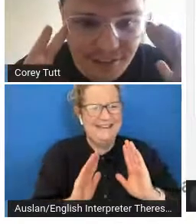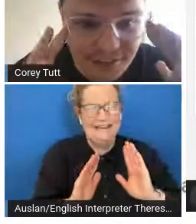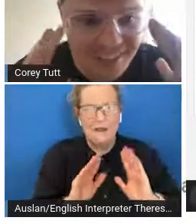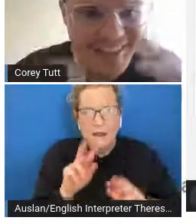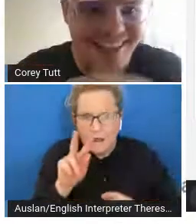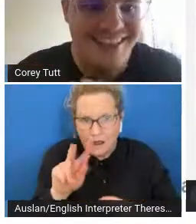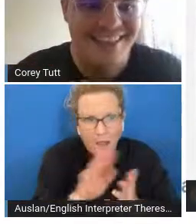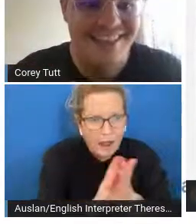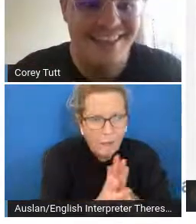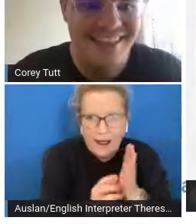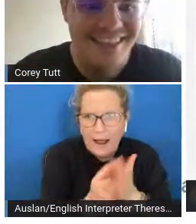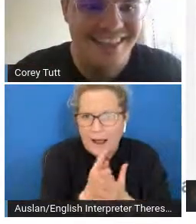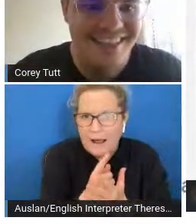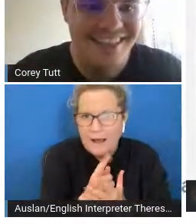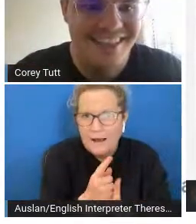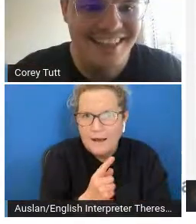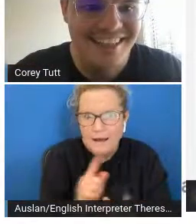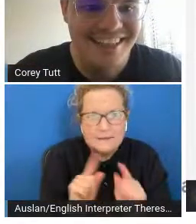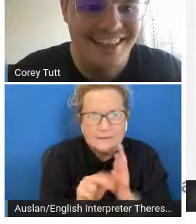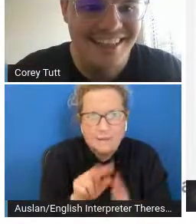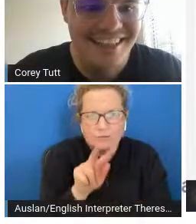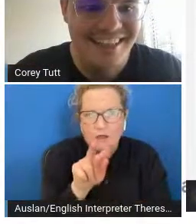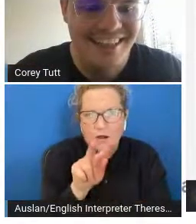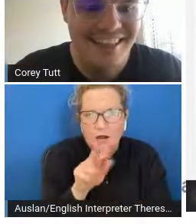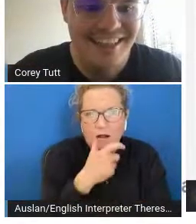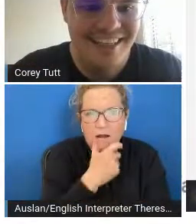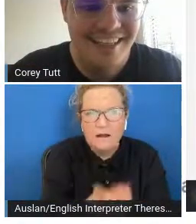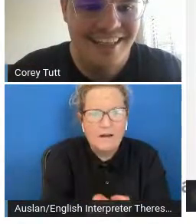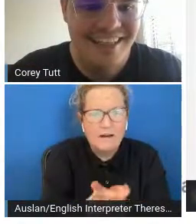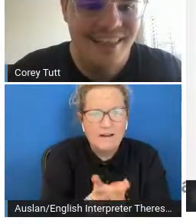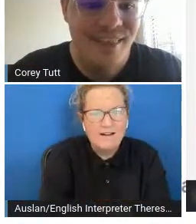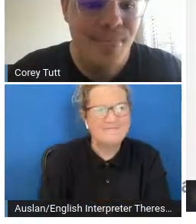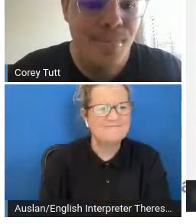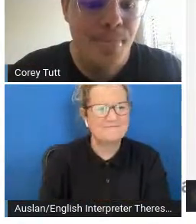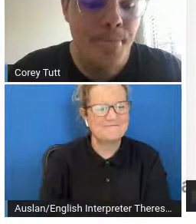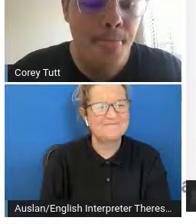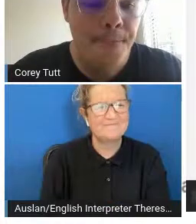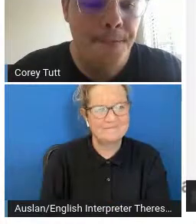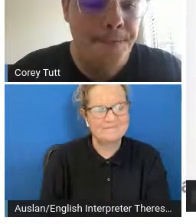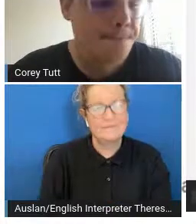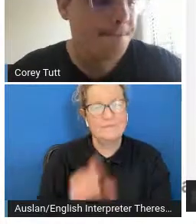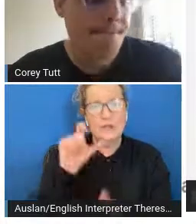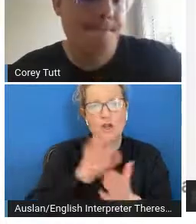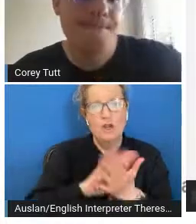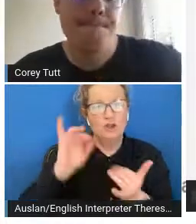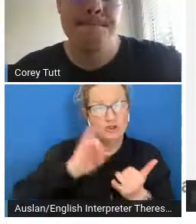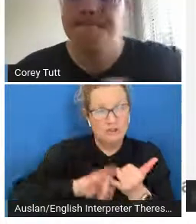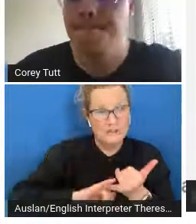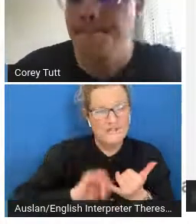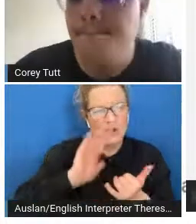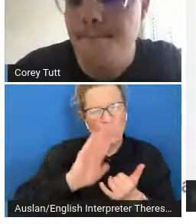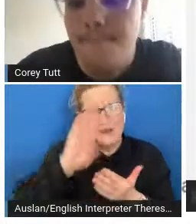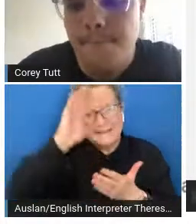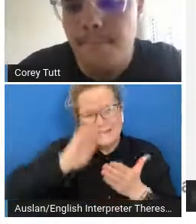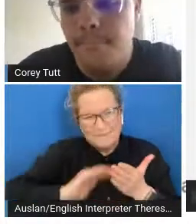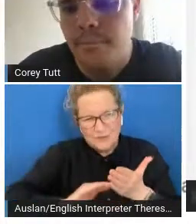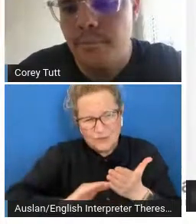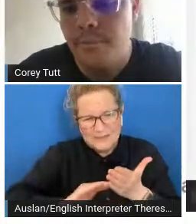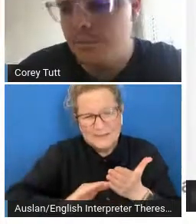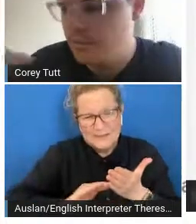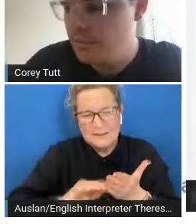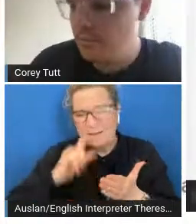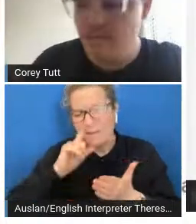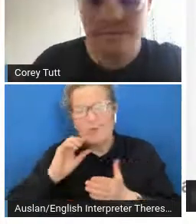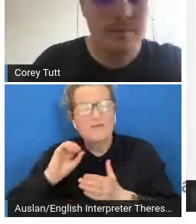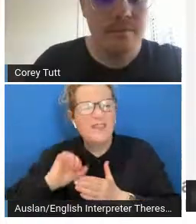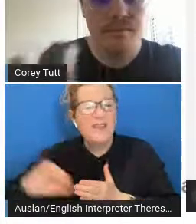eyes? So, Corey, in terms of your experience, so we're just letting people add their own ideas, and while they're doing that, we